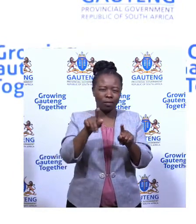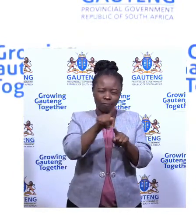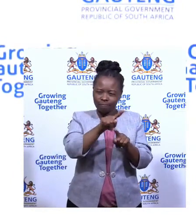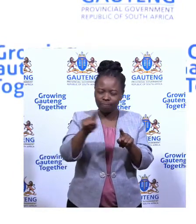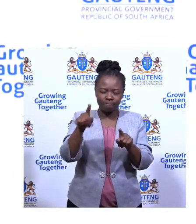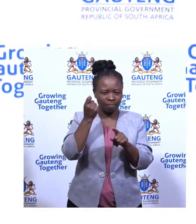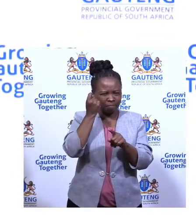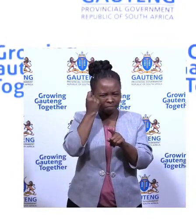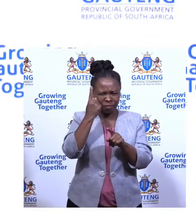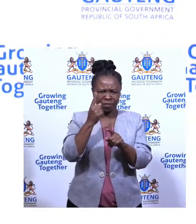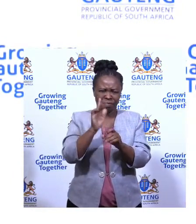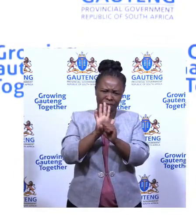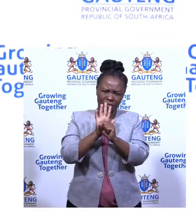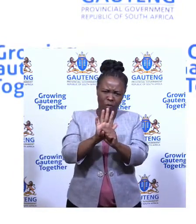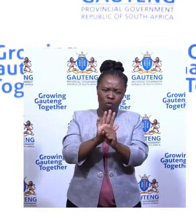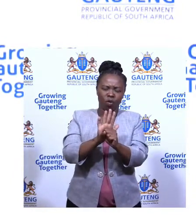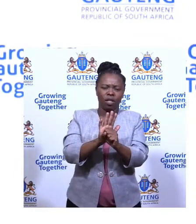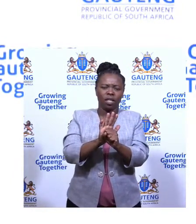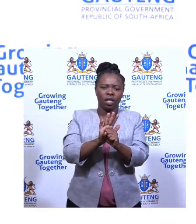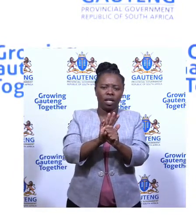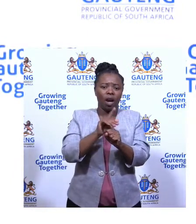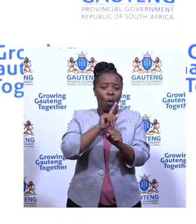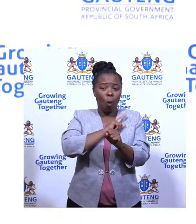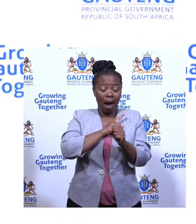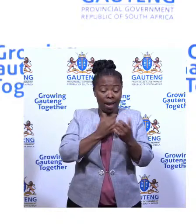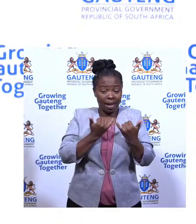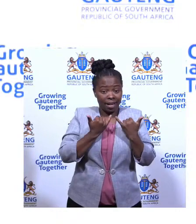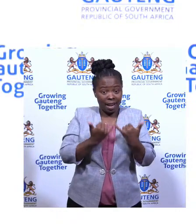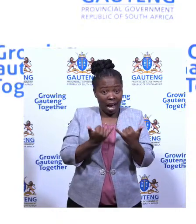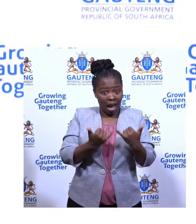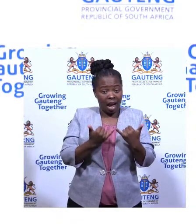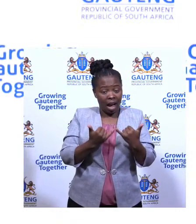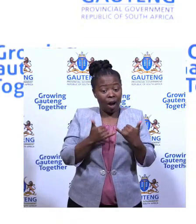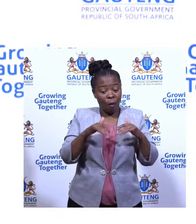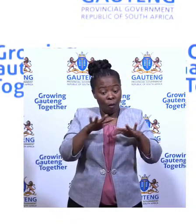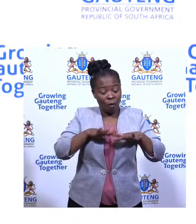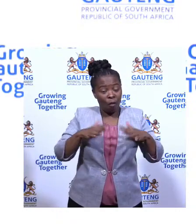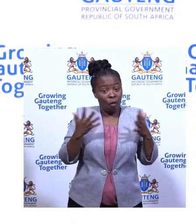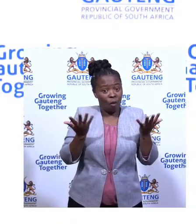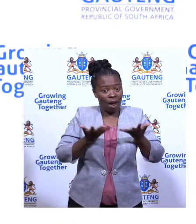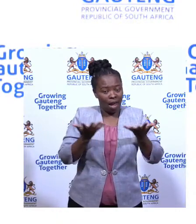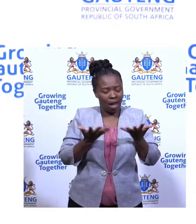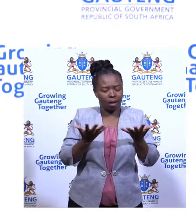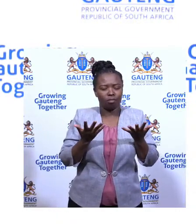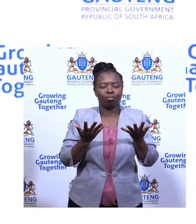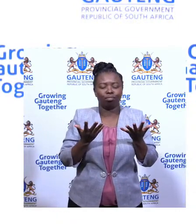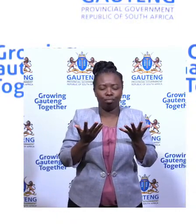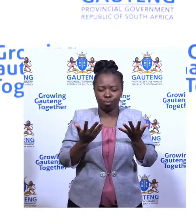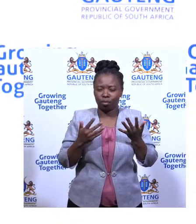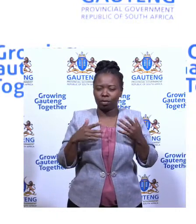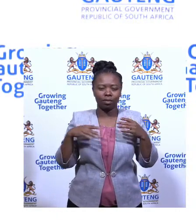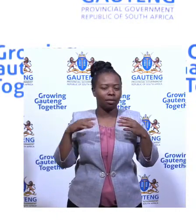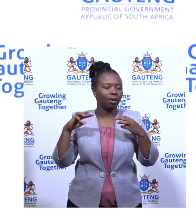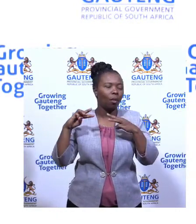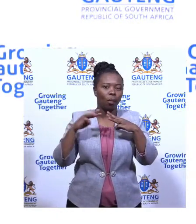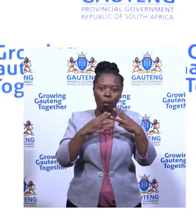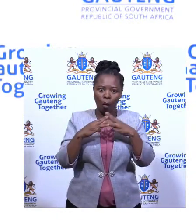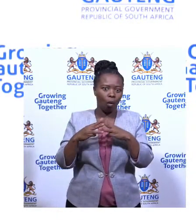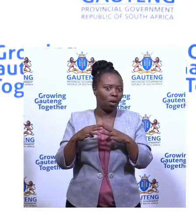those because to get to where we are has taken a lot of battle, a lot